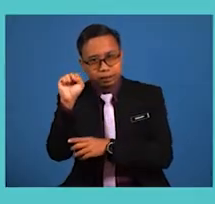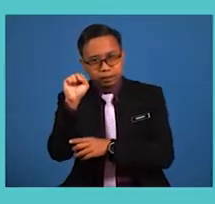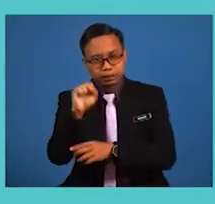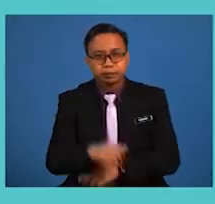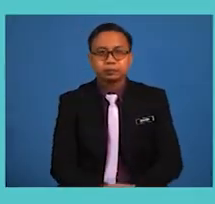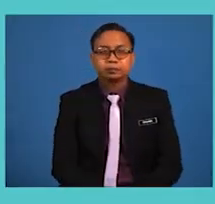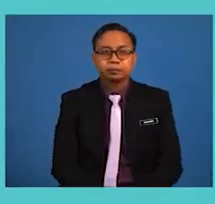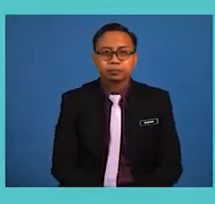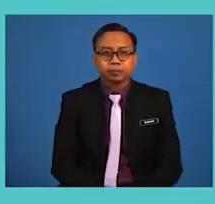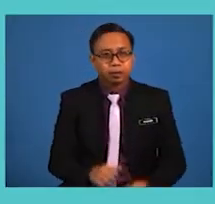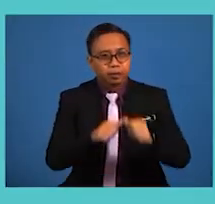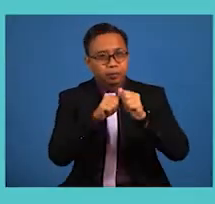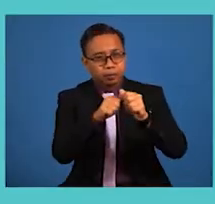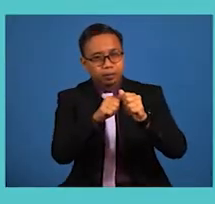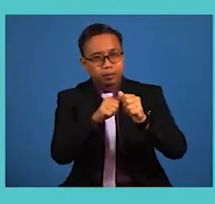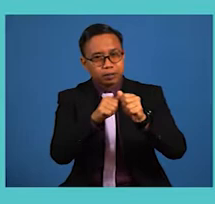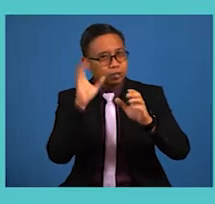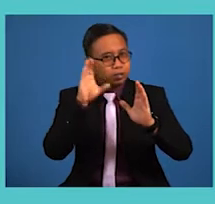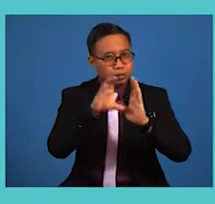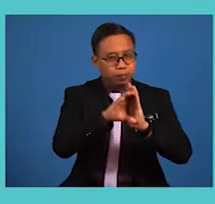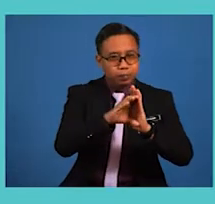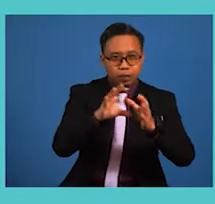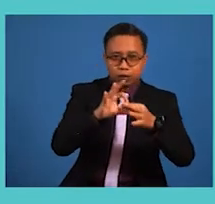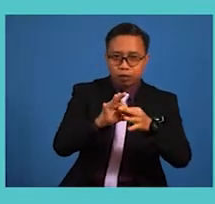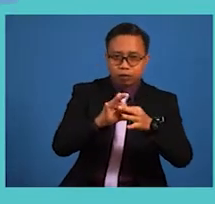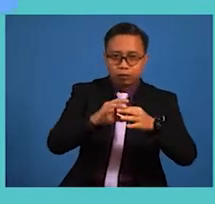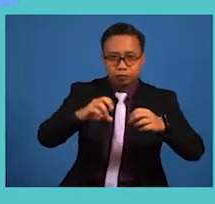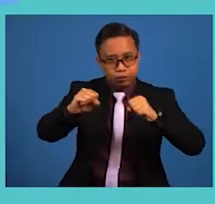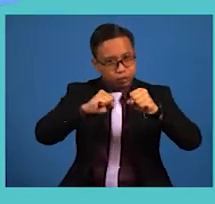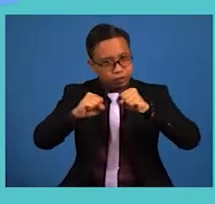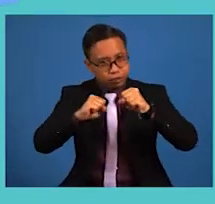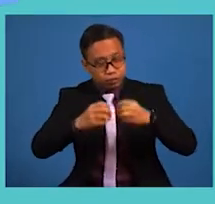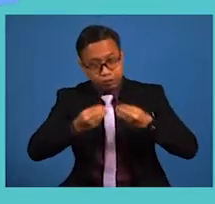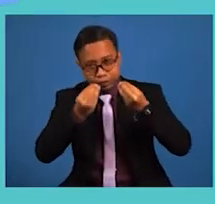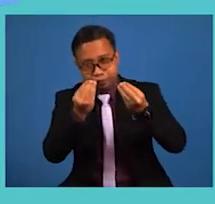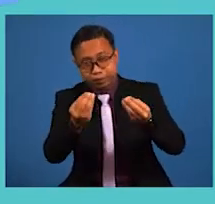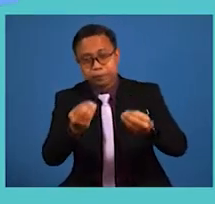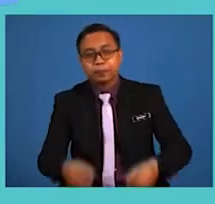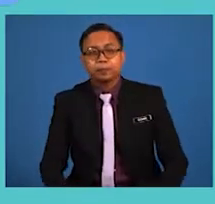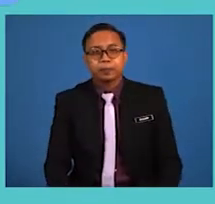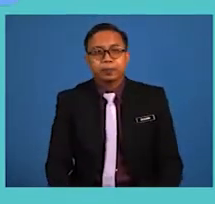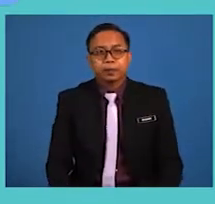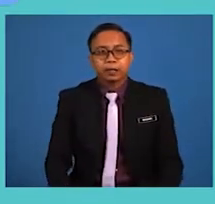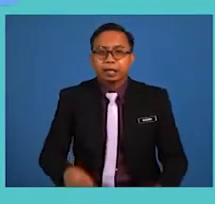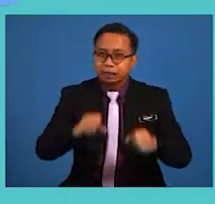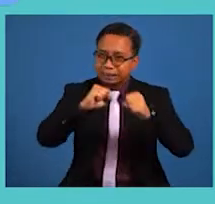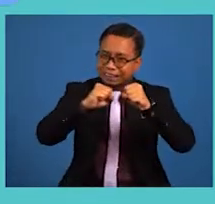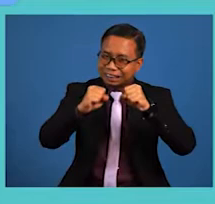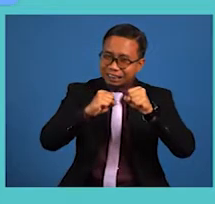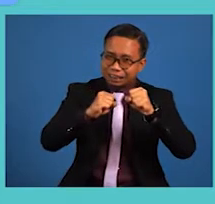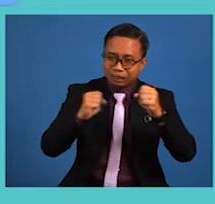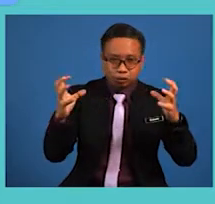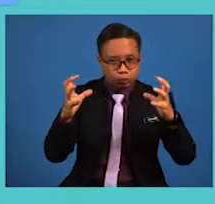Based on the example of the synthesis given, we can deduce that synthesis is